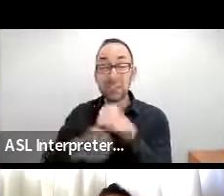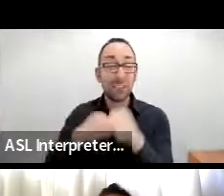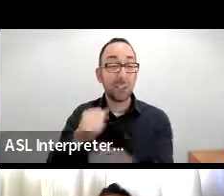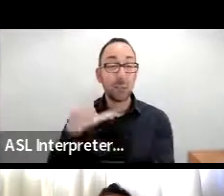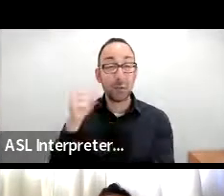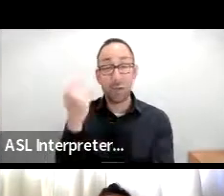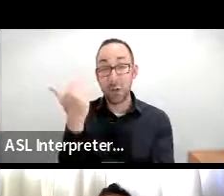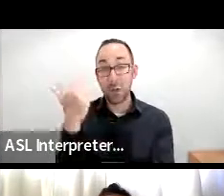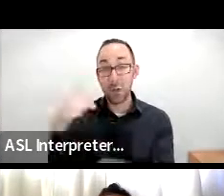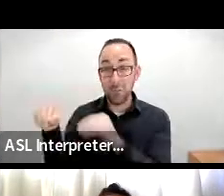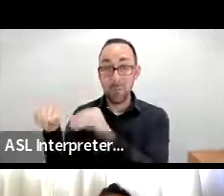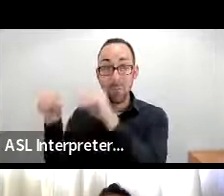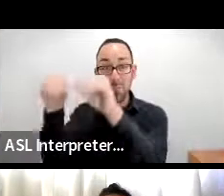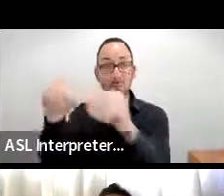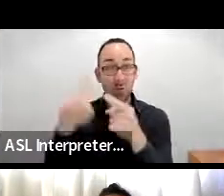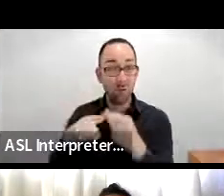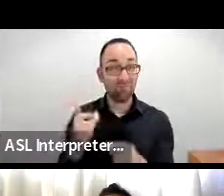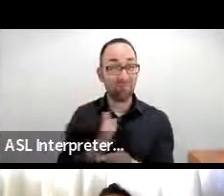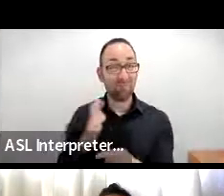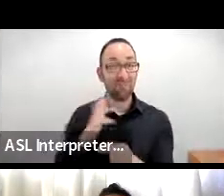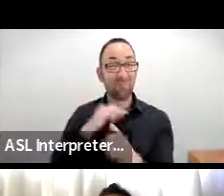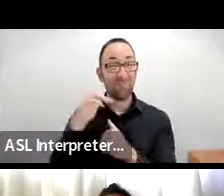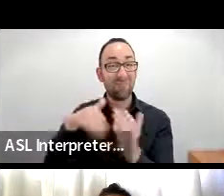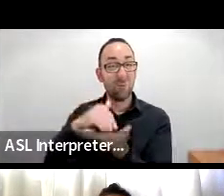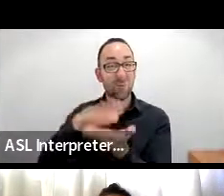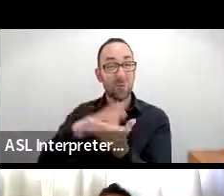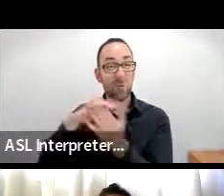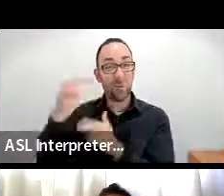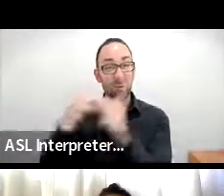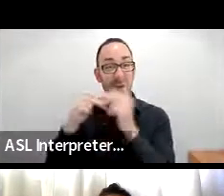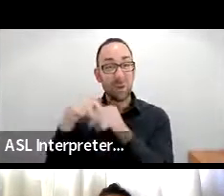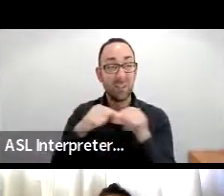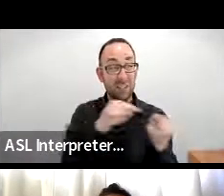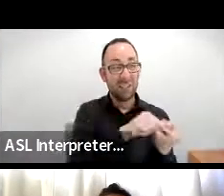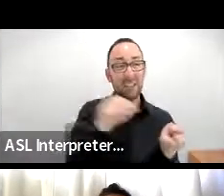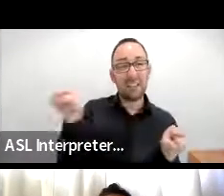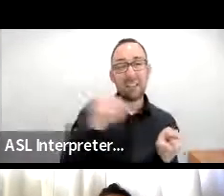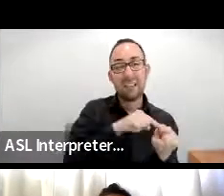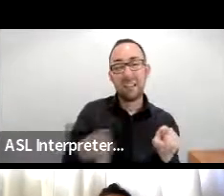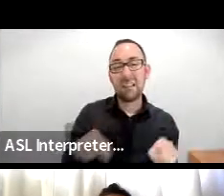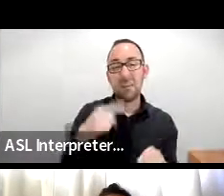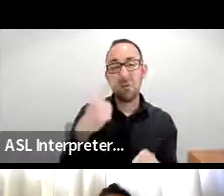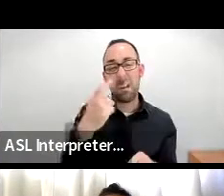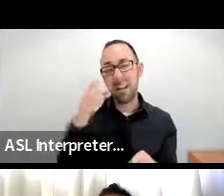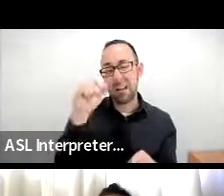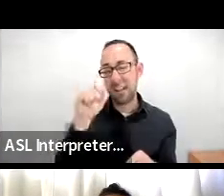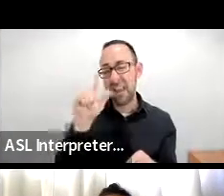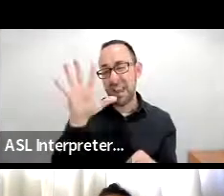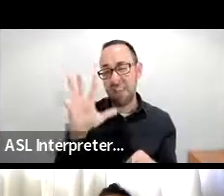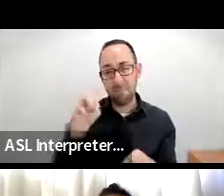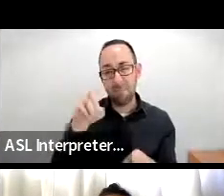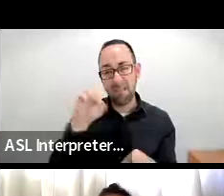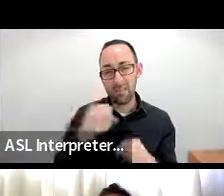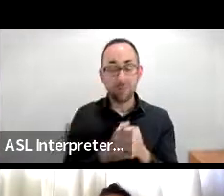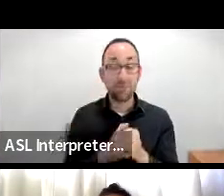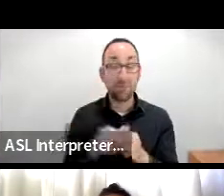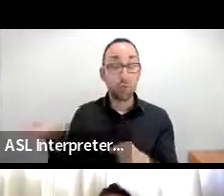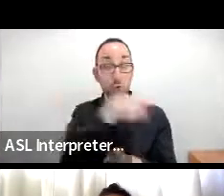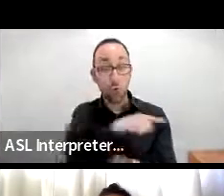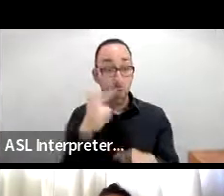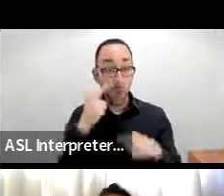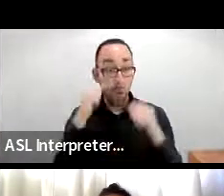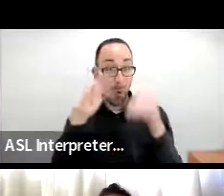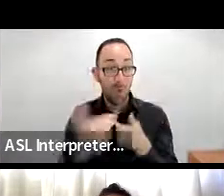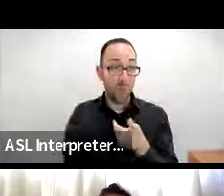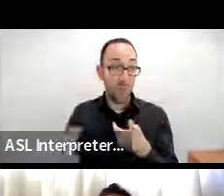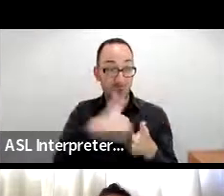moved into our middle school building, which is about 1.5 miles away from us. And you guys will have hopefully the journey with